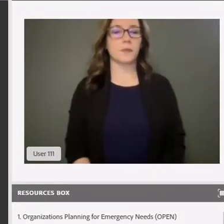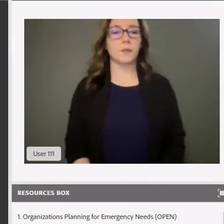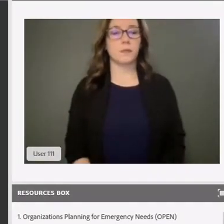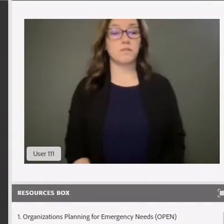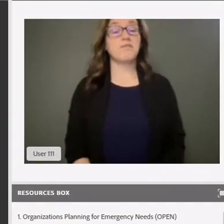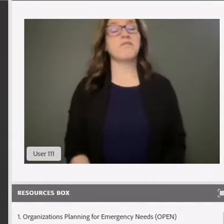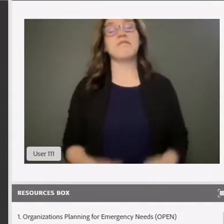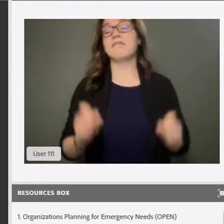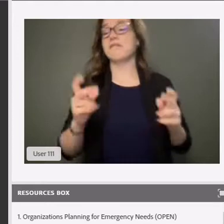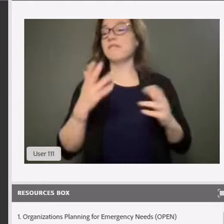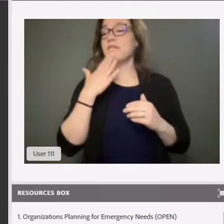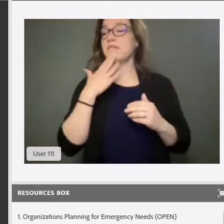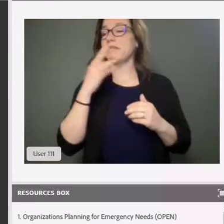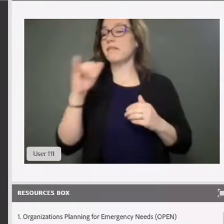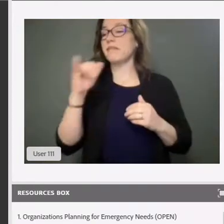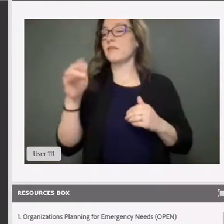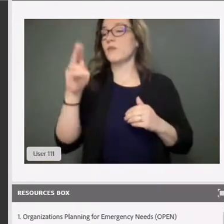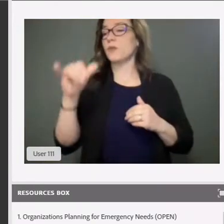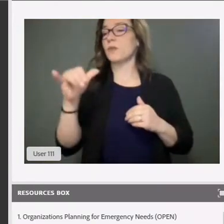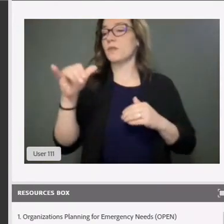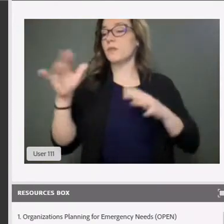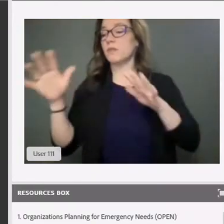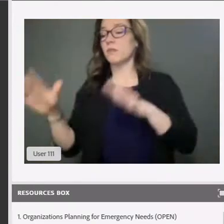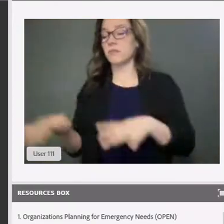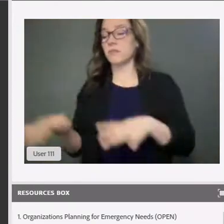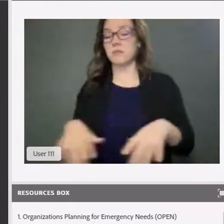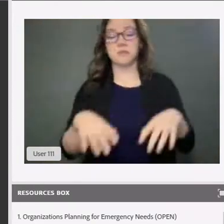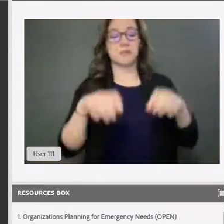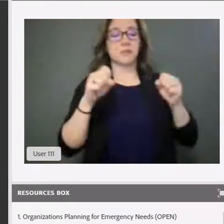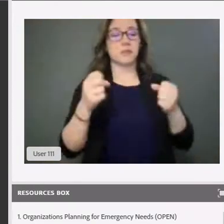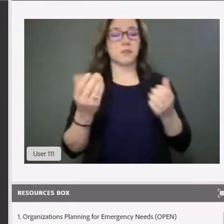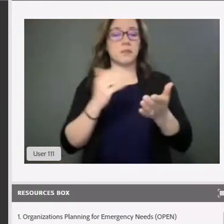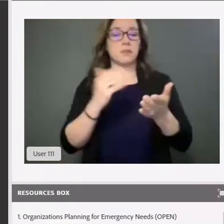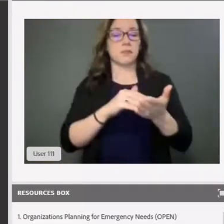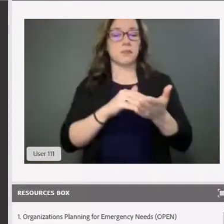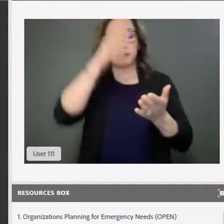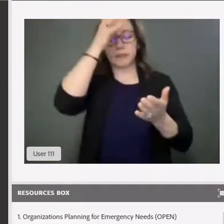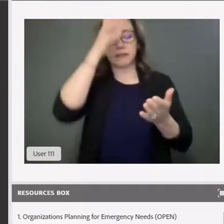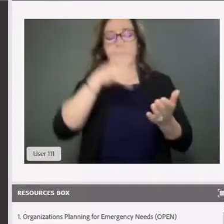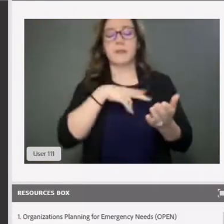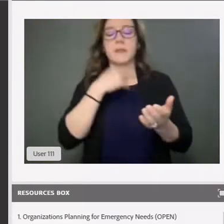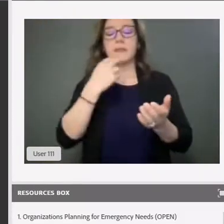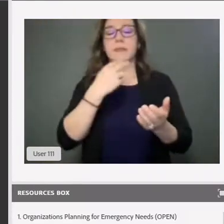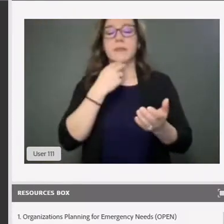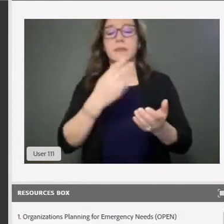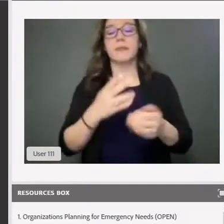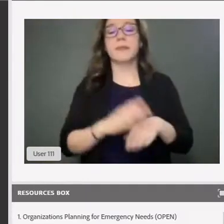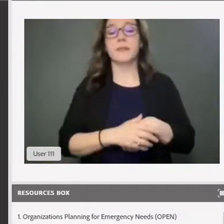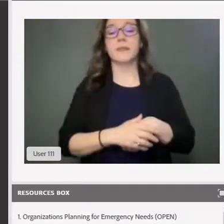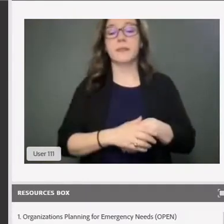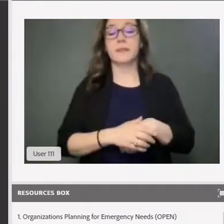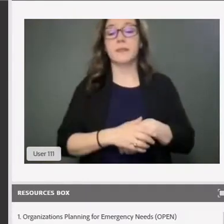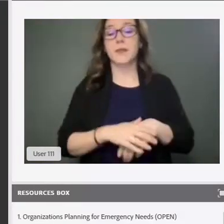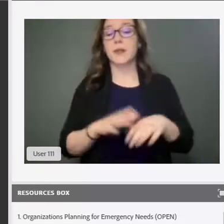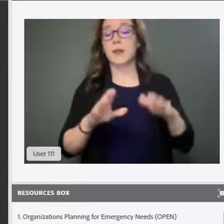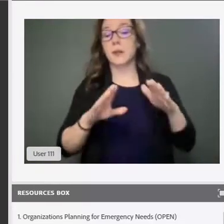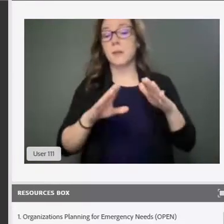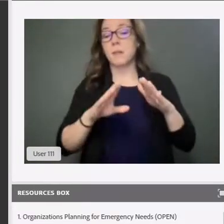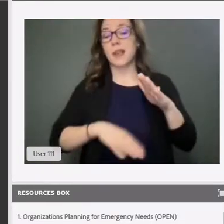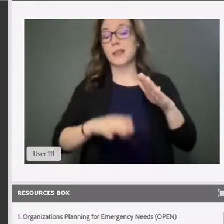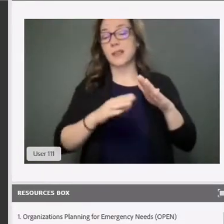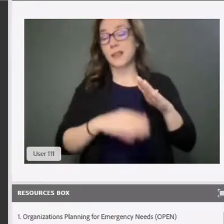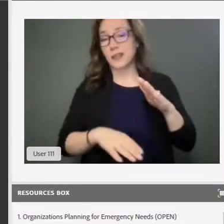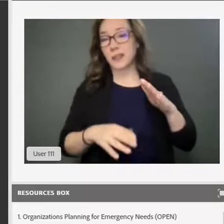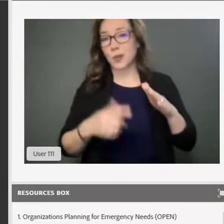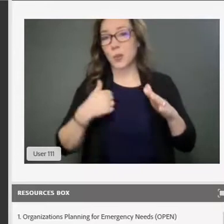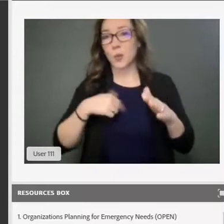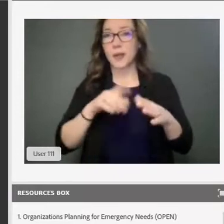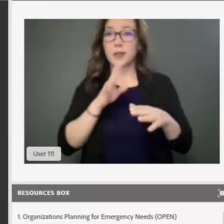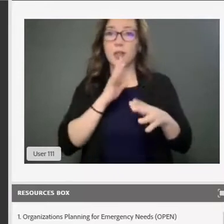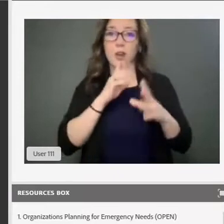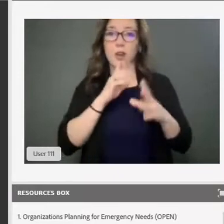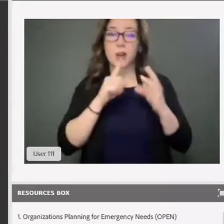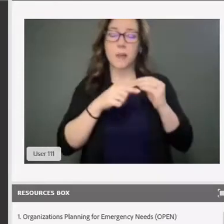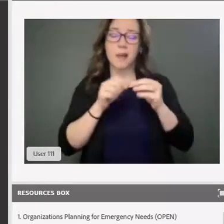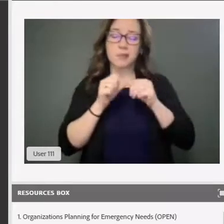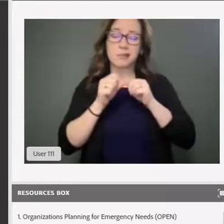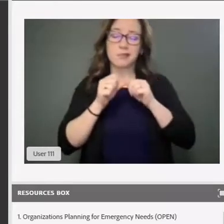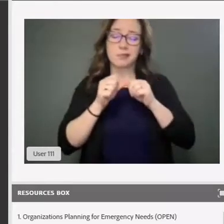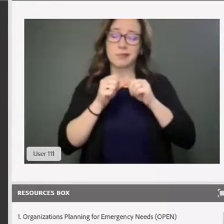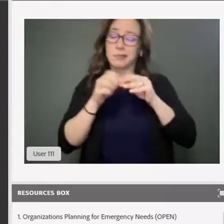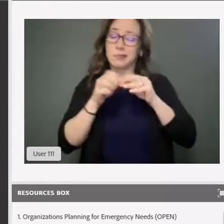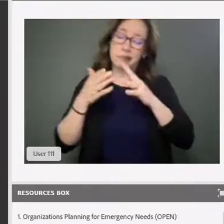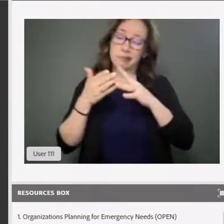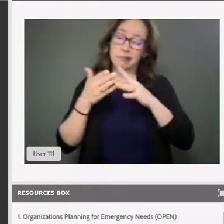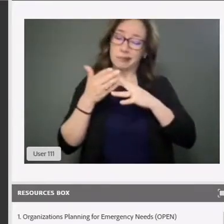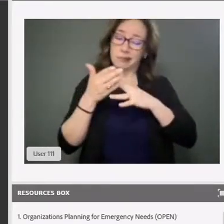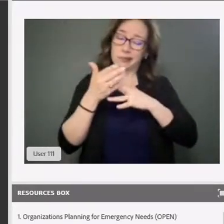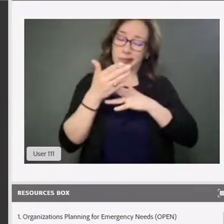All right, thanks, Ginny. I'm going to take it back over from here for a little bit. So, folks, bottom line up front. We talk about resilience. What we're talking